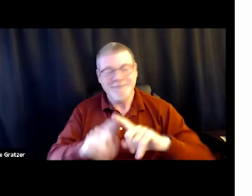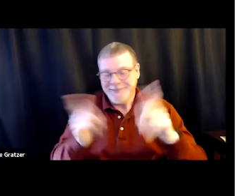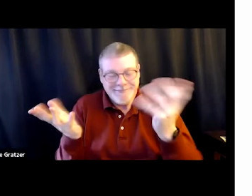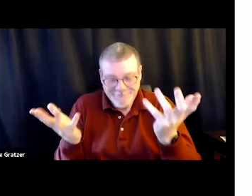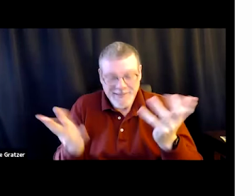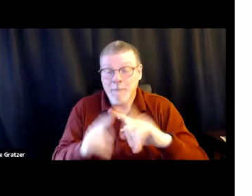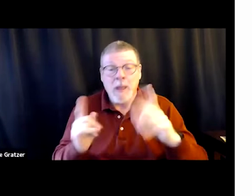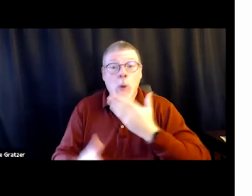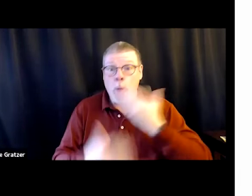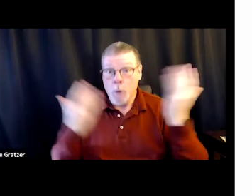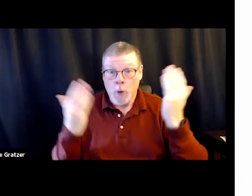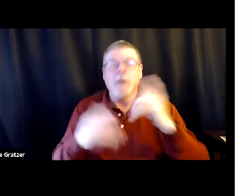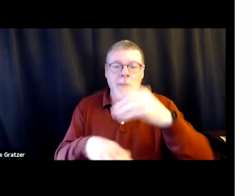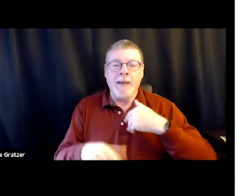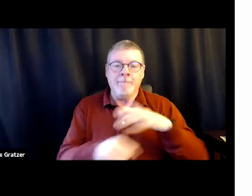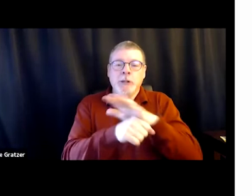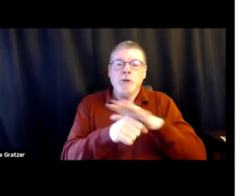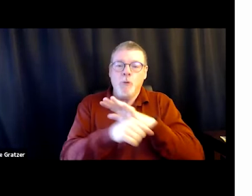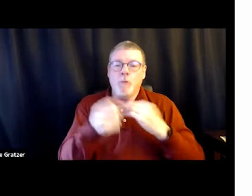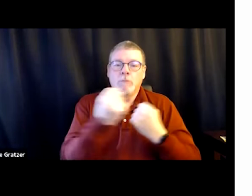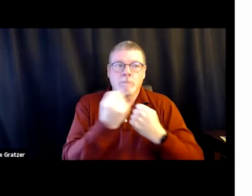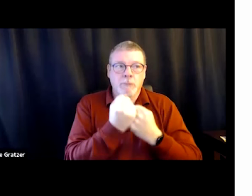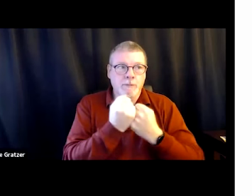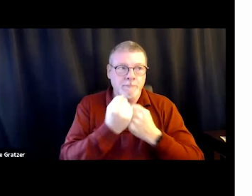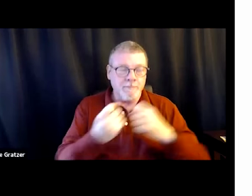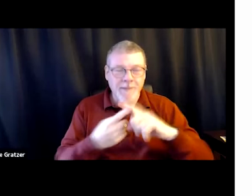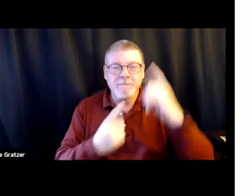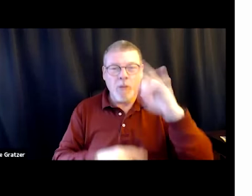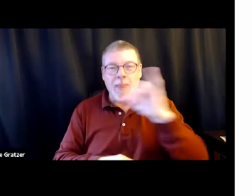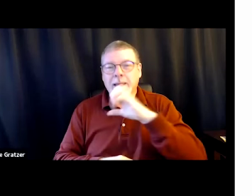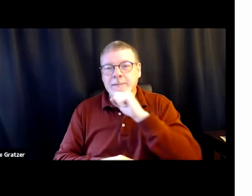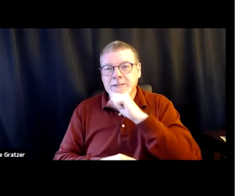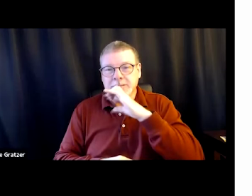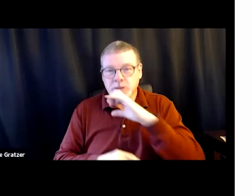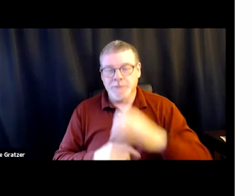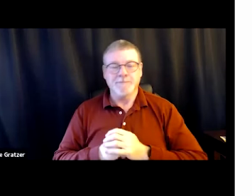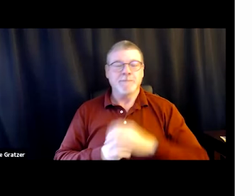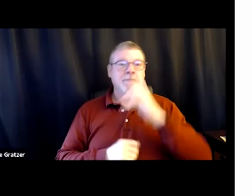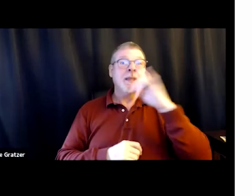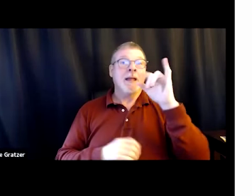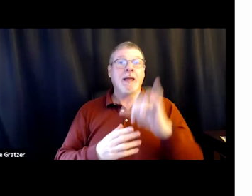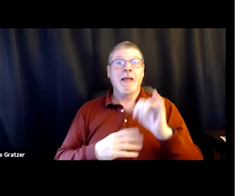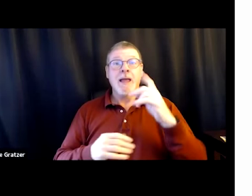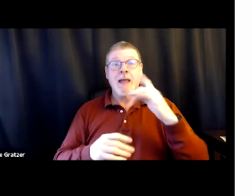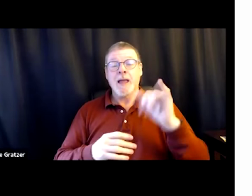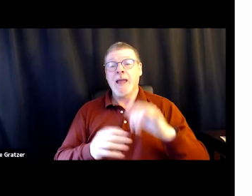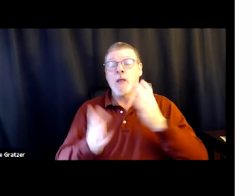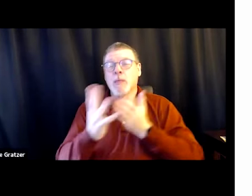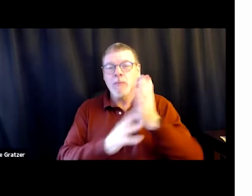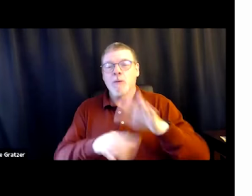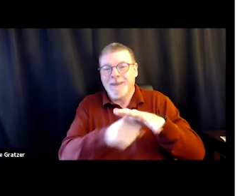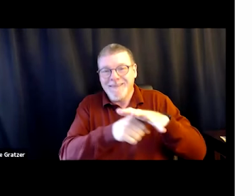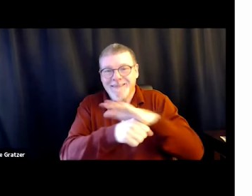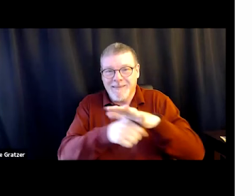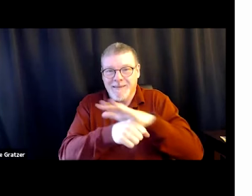also lean on local supports, principally for gerontological needs, things that would often be offered through area agencies on